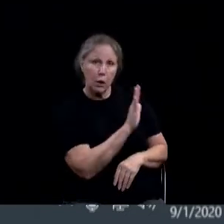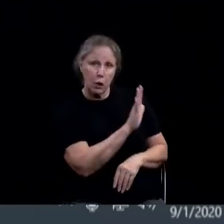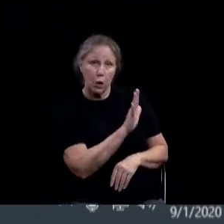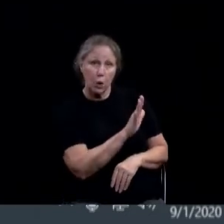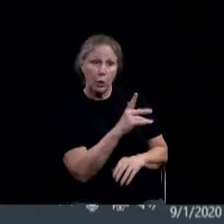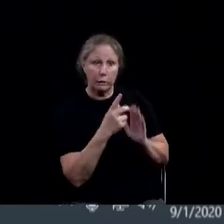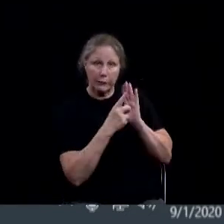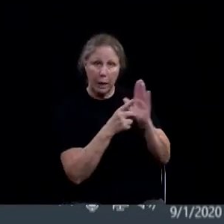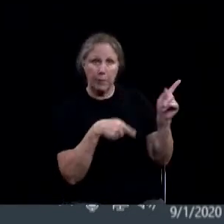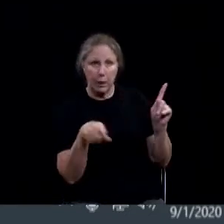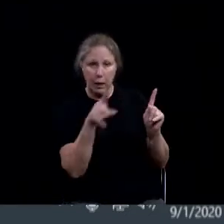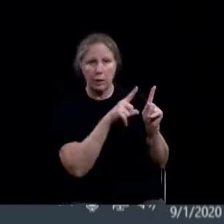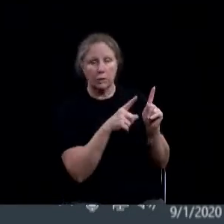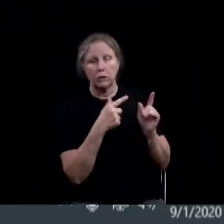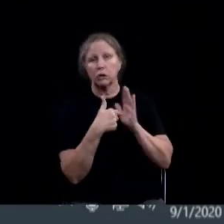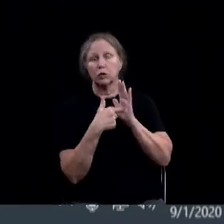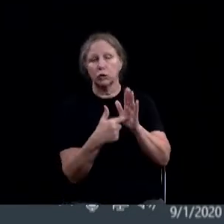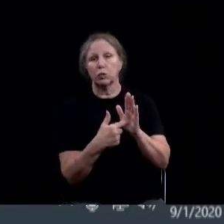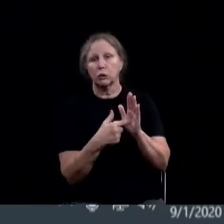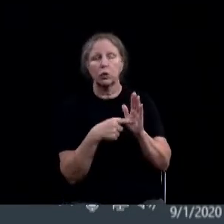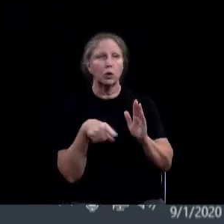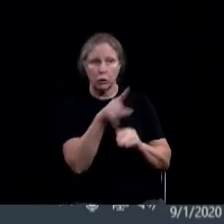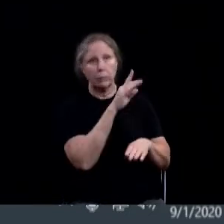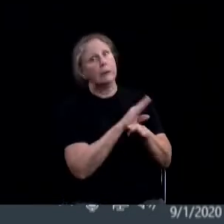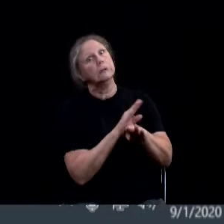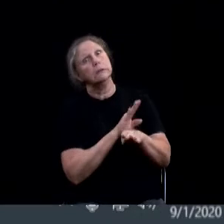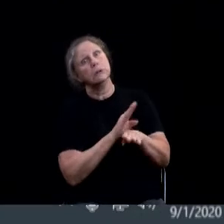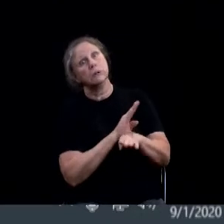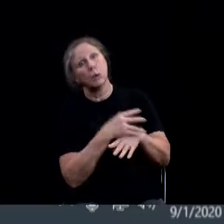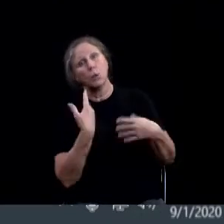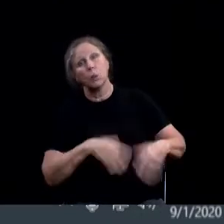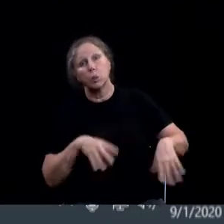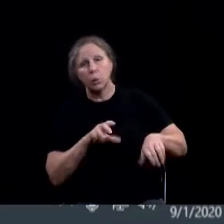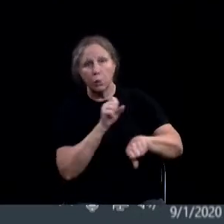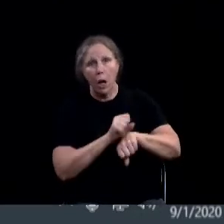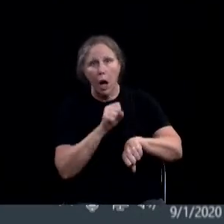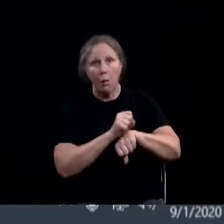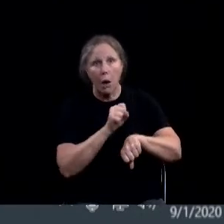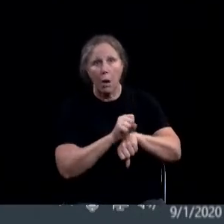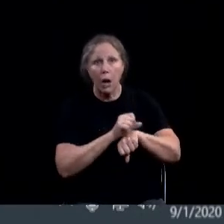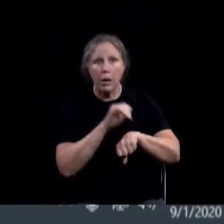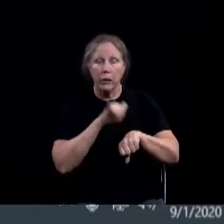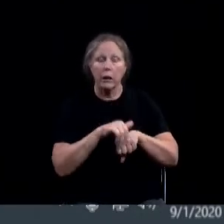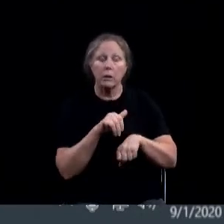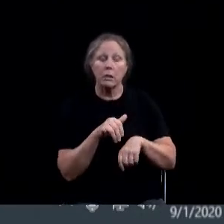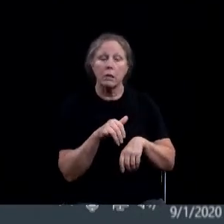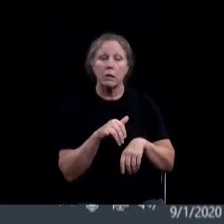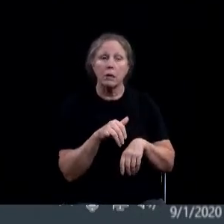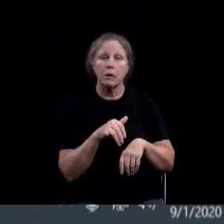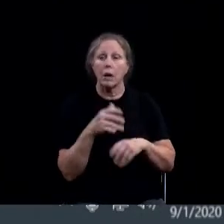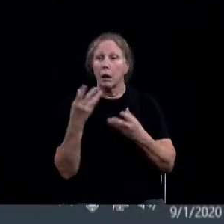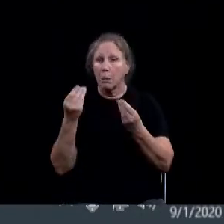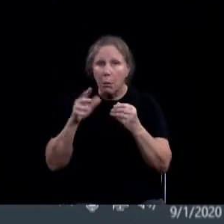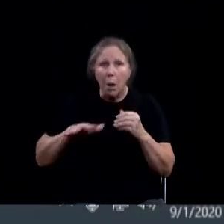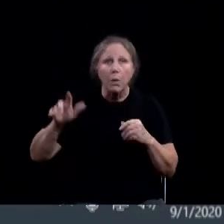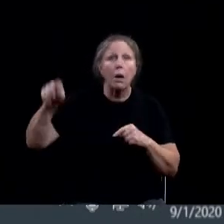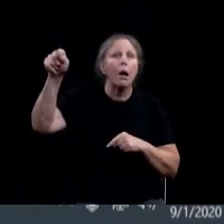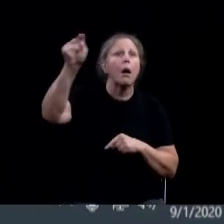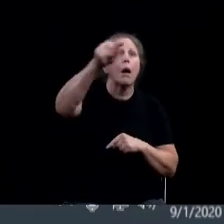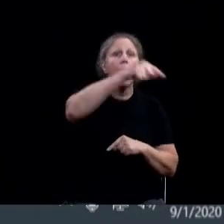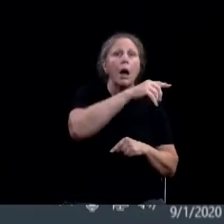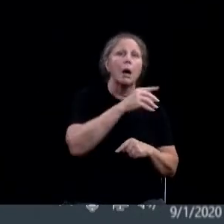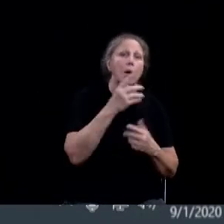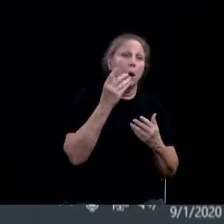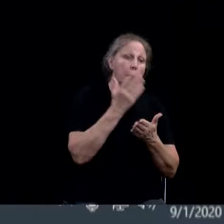busy. And that you're working very hard to make sure that our properties, both residential and commercial, are in compliance and are up to